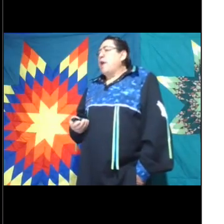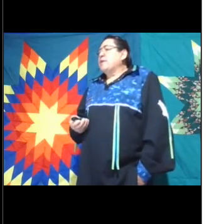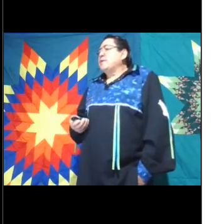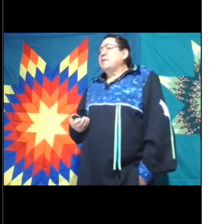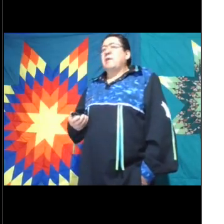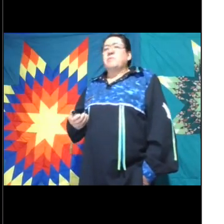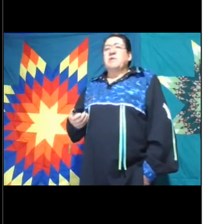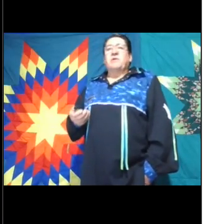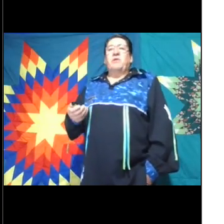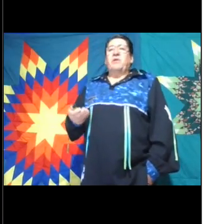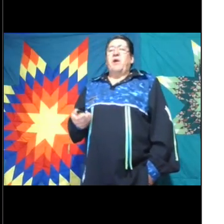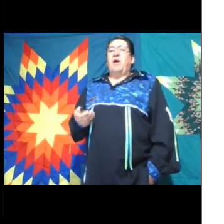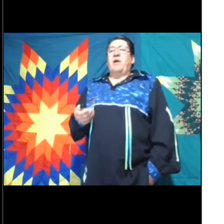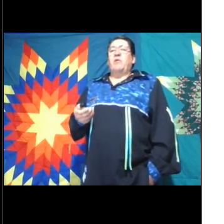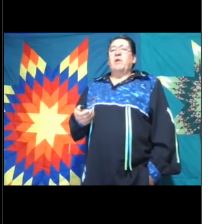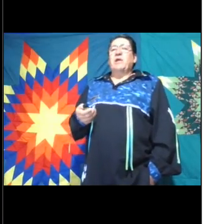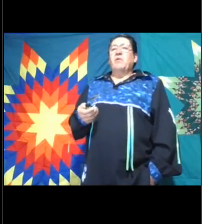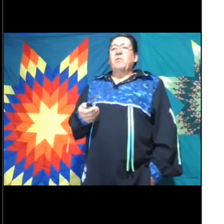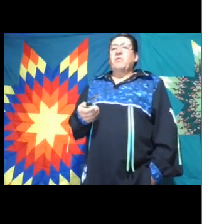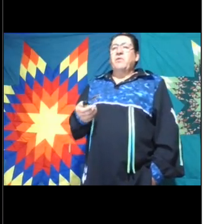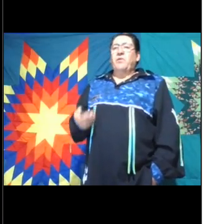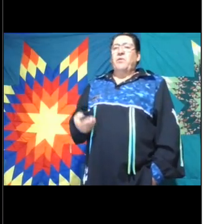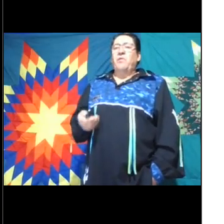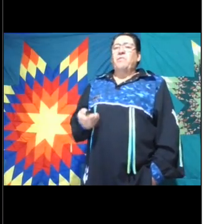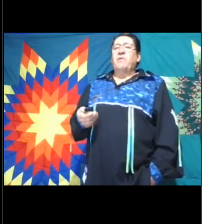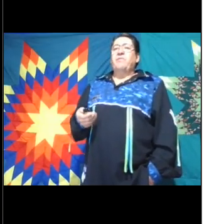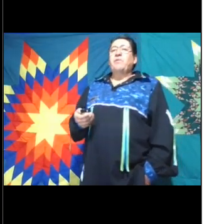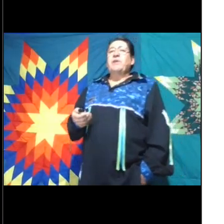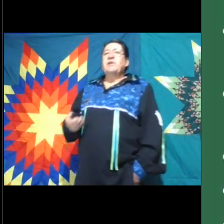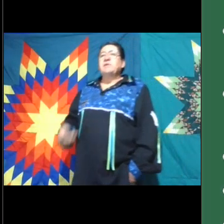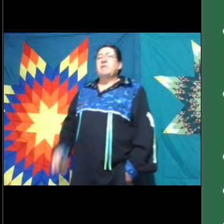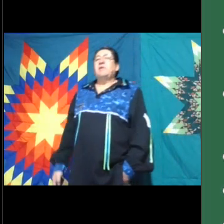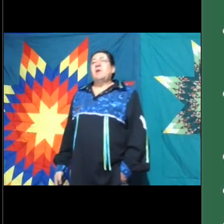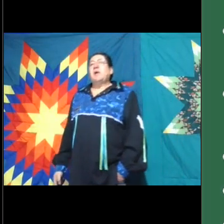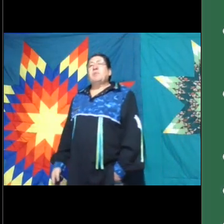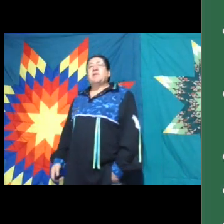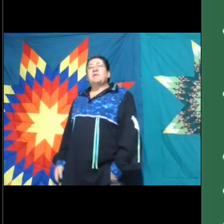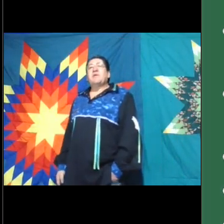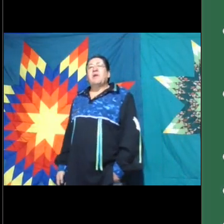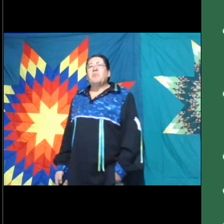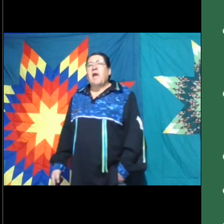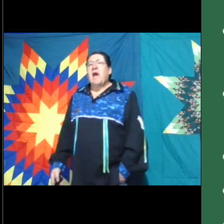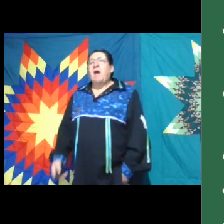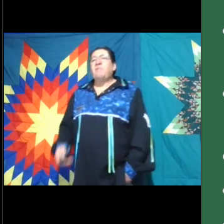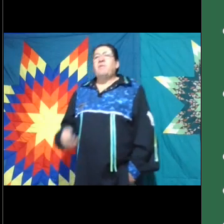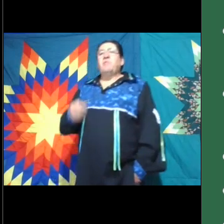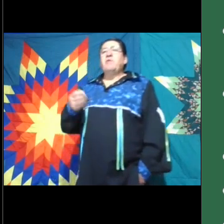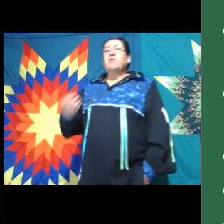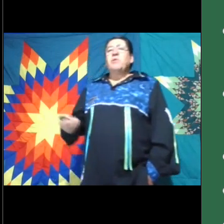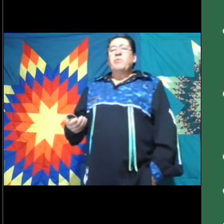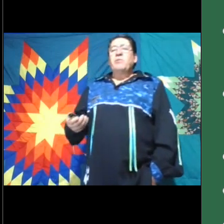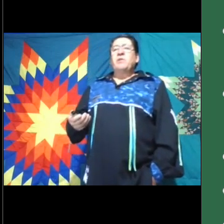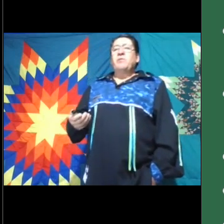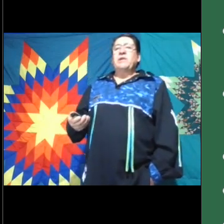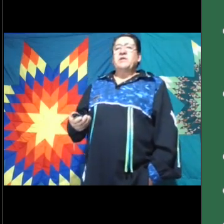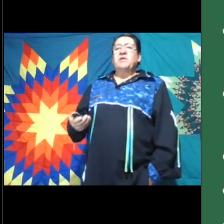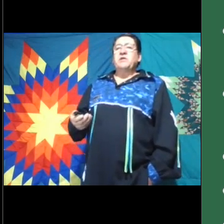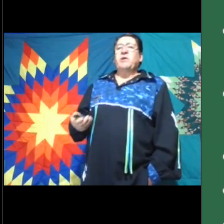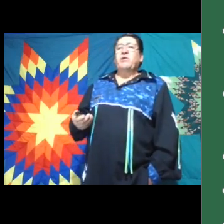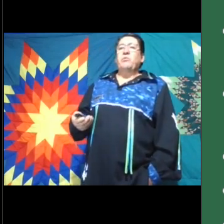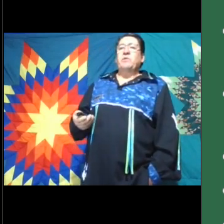best practices. I'm just going to quickly go over a few of these. But does your company have a real commitment